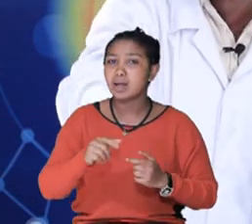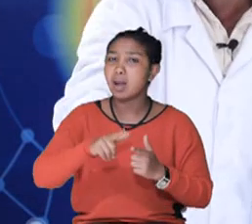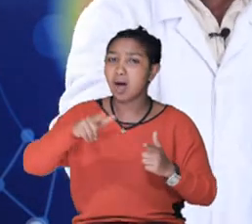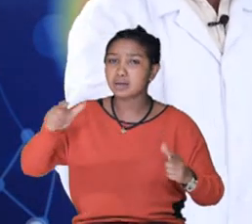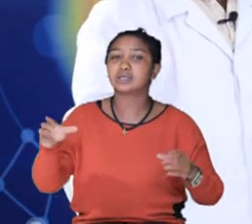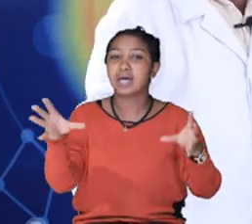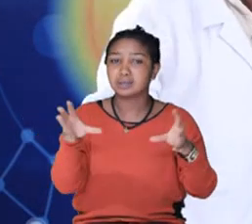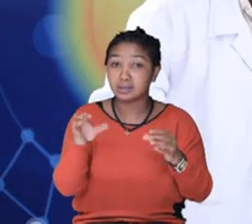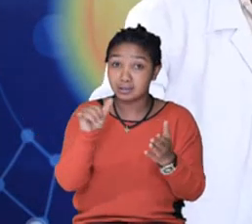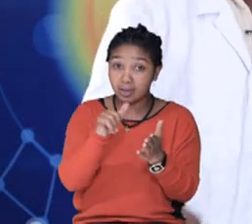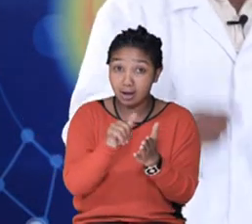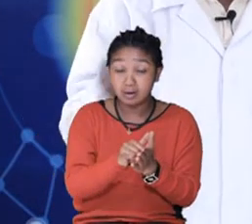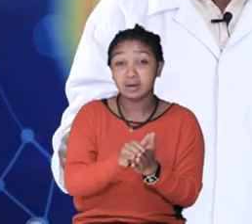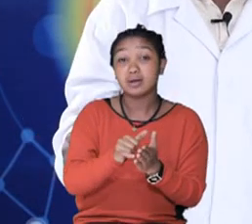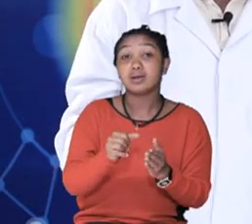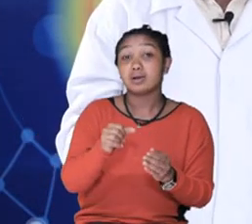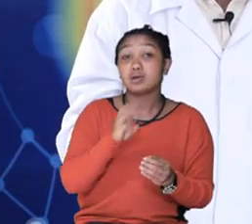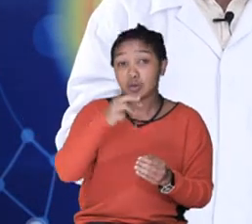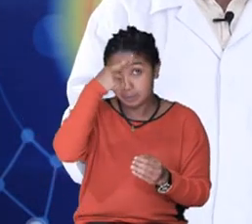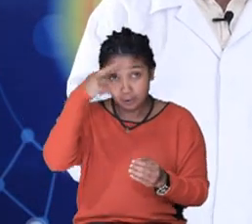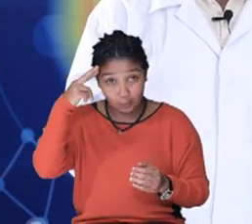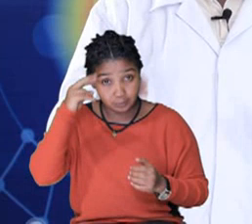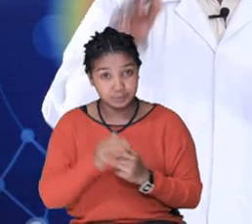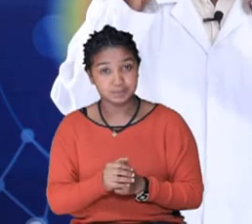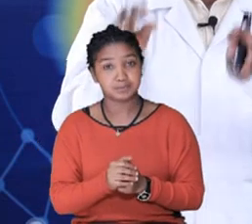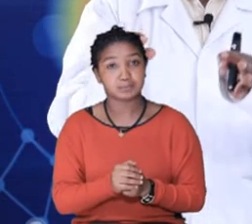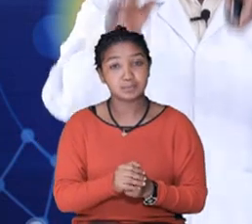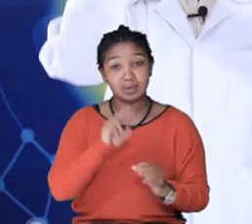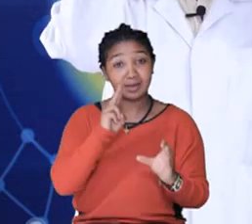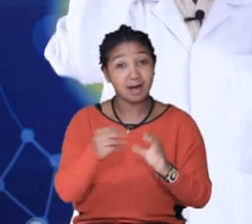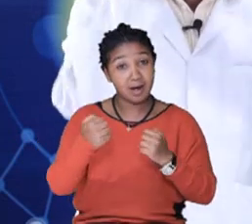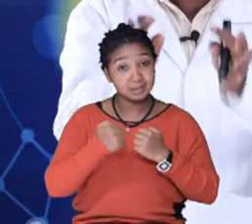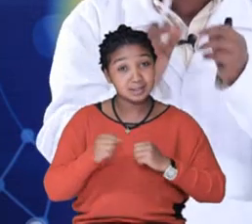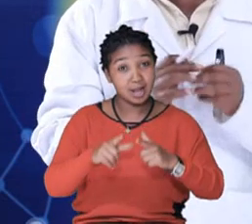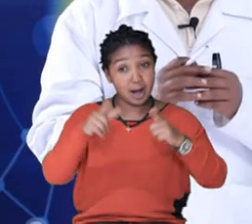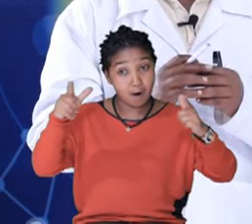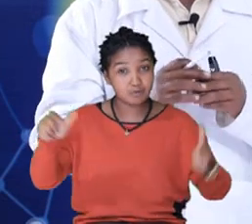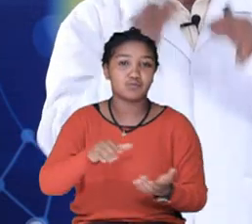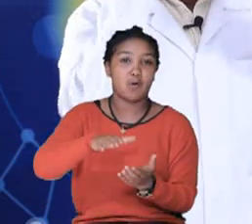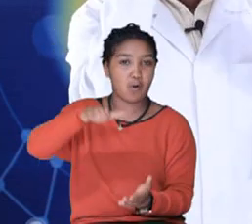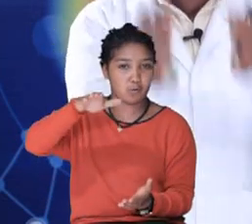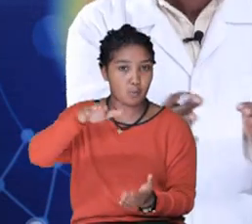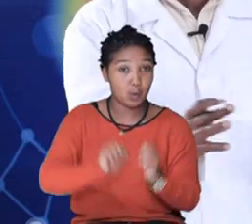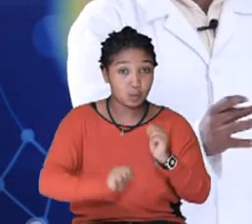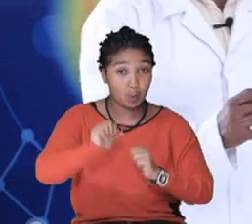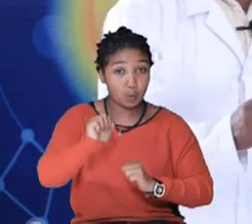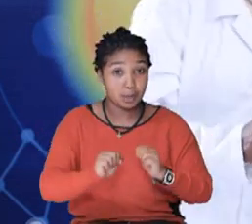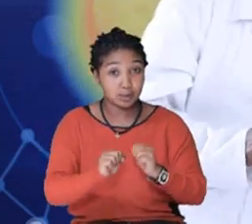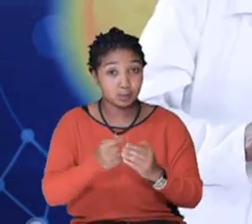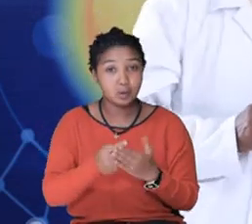large density than liquid because gas has large volume. When we compare